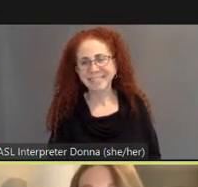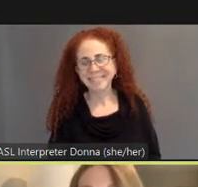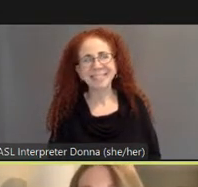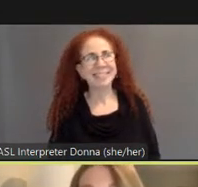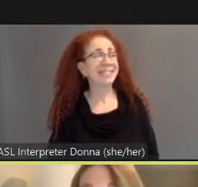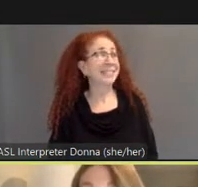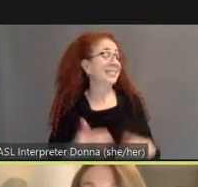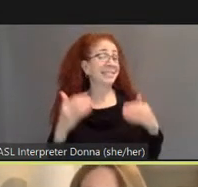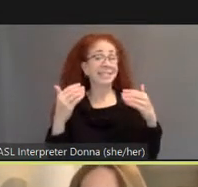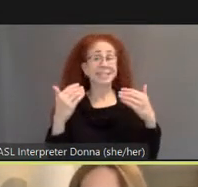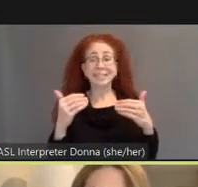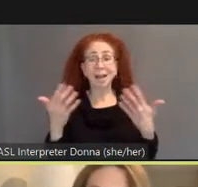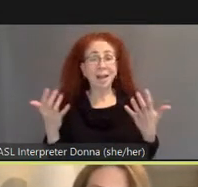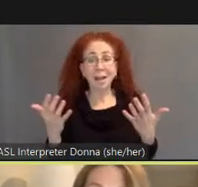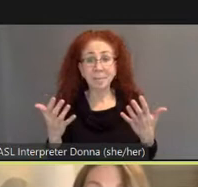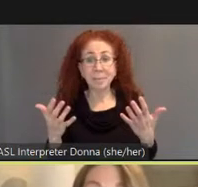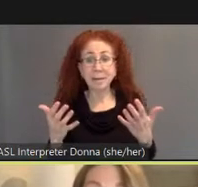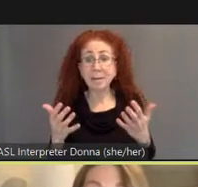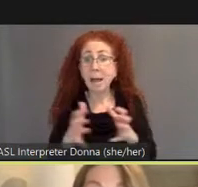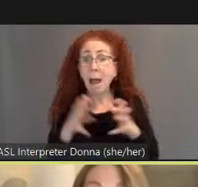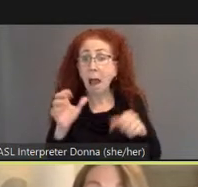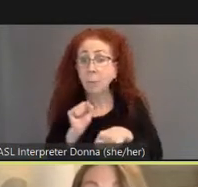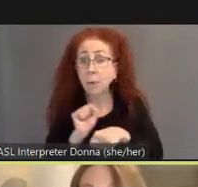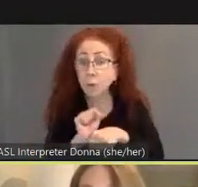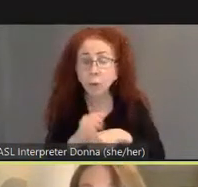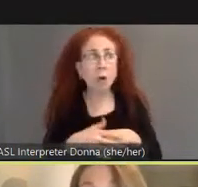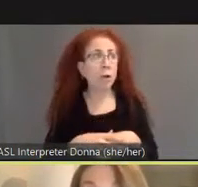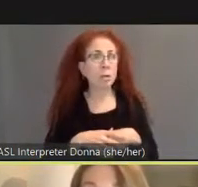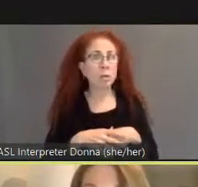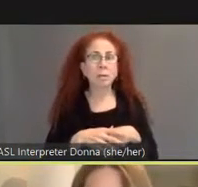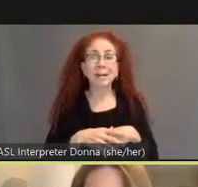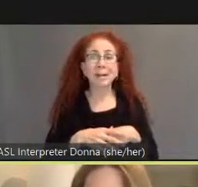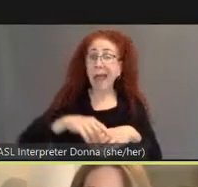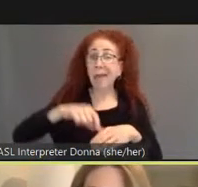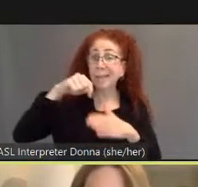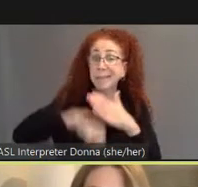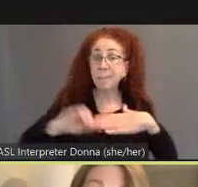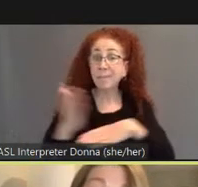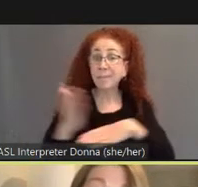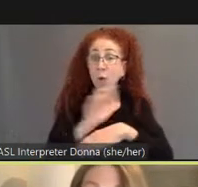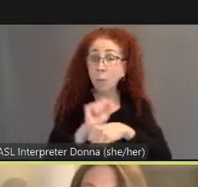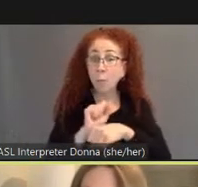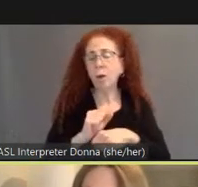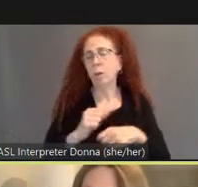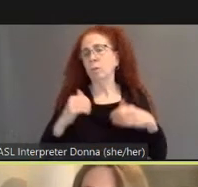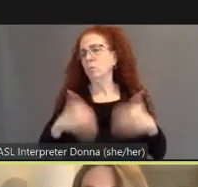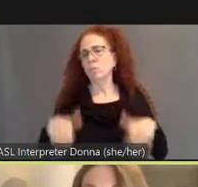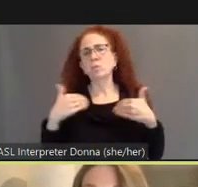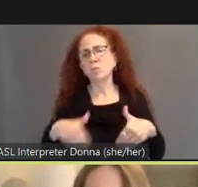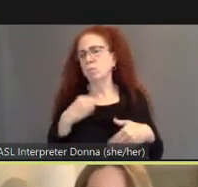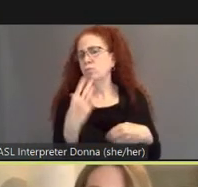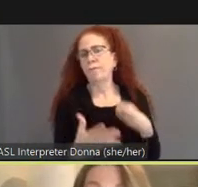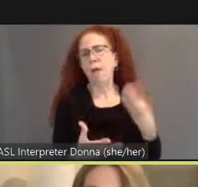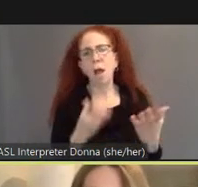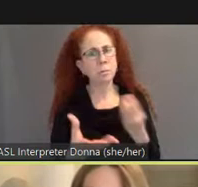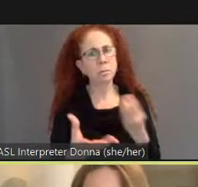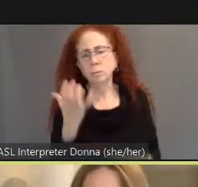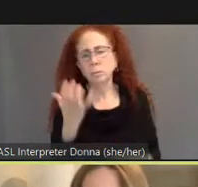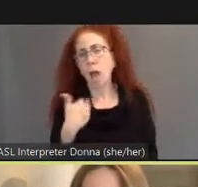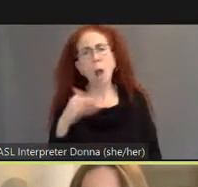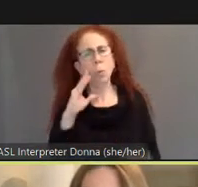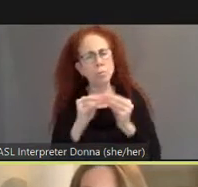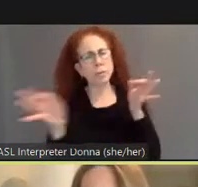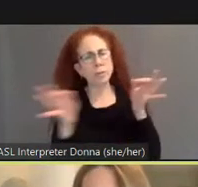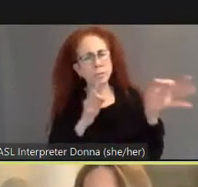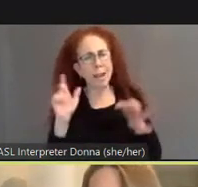Even just in terms of the amount of work and in terms of the depth and scope of work that has been provided, which I will talk about